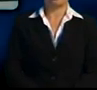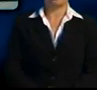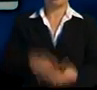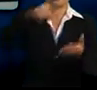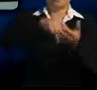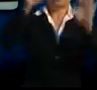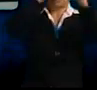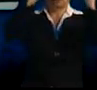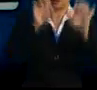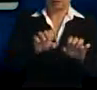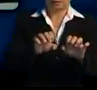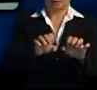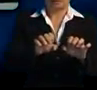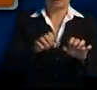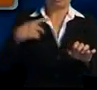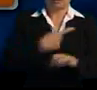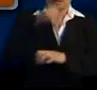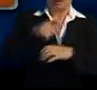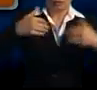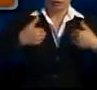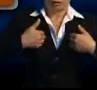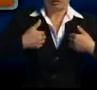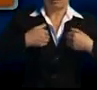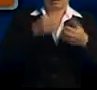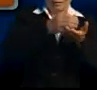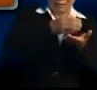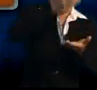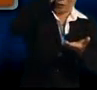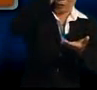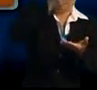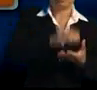In these experiments, we need to have test tubes,